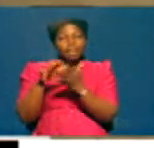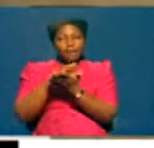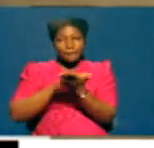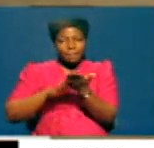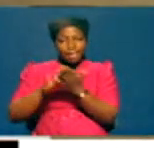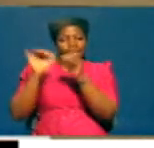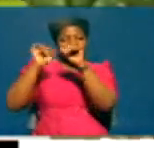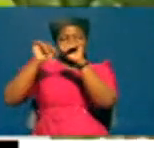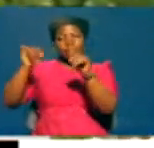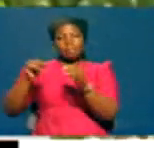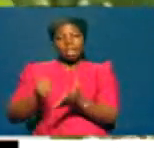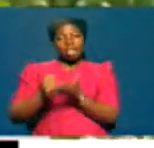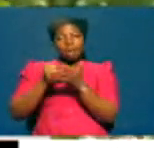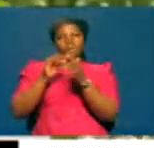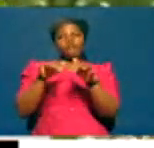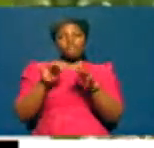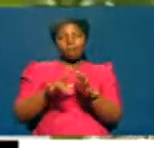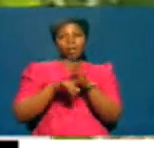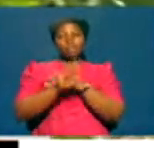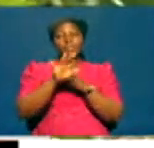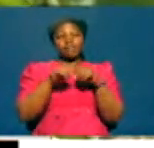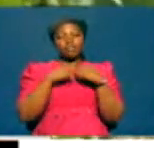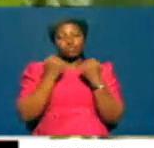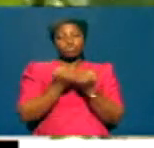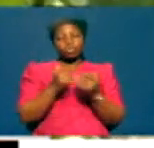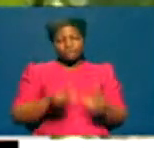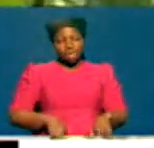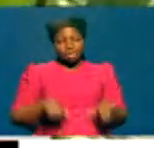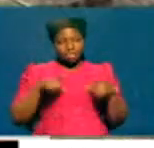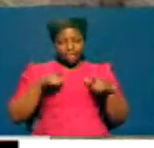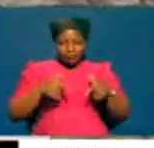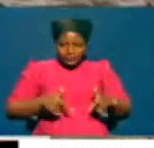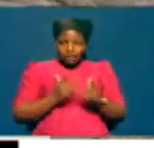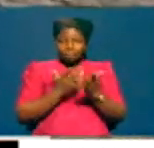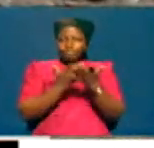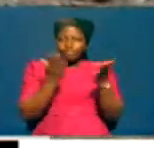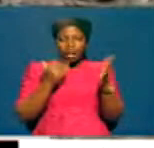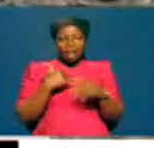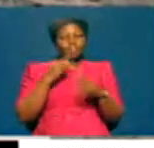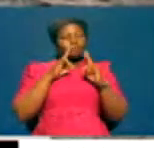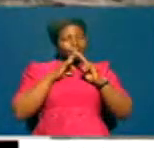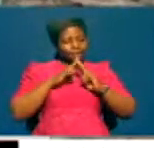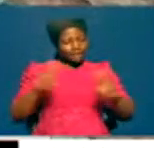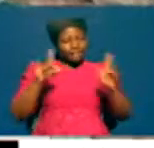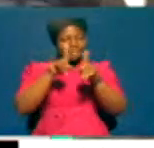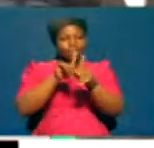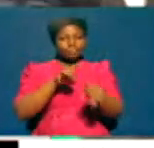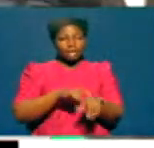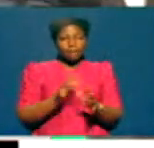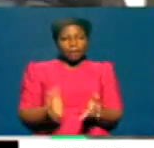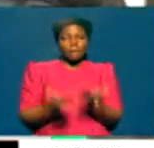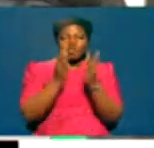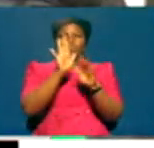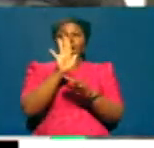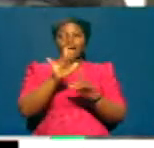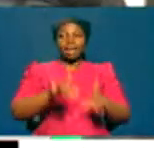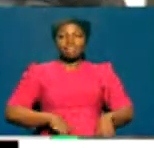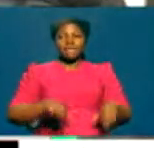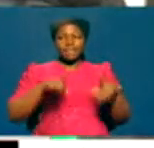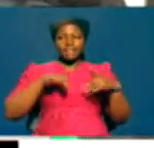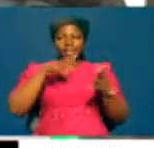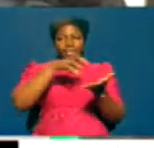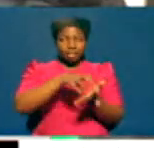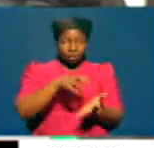farmers in their social lives, allowing them to have peace of mind while at the same time improving their living status. When we are in a